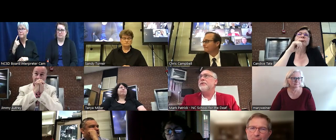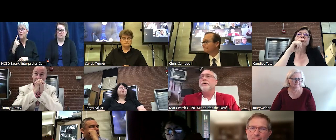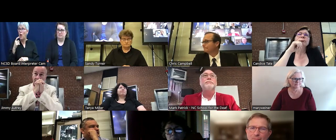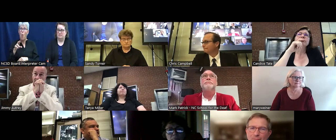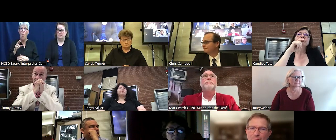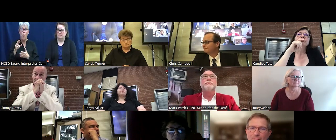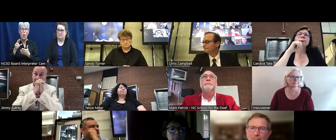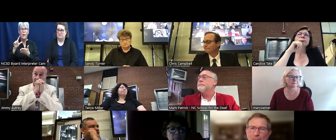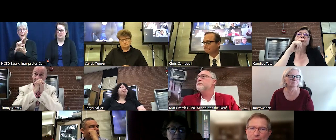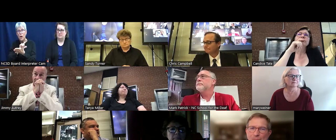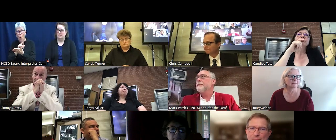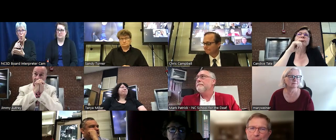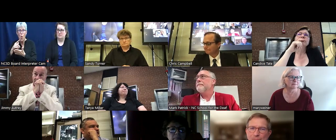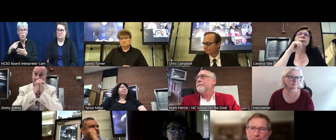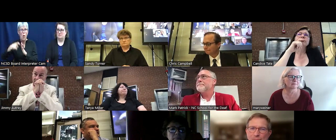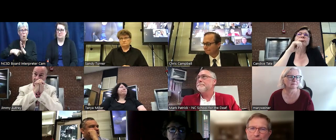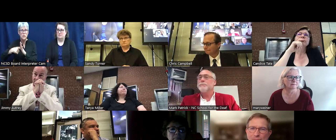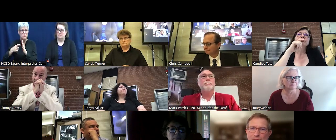etc.